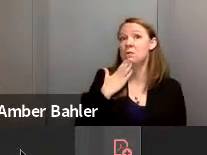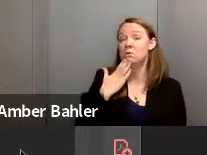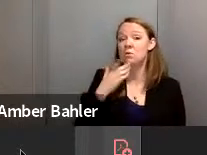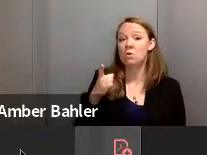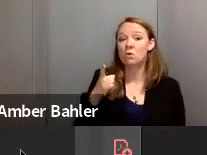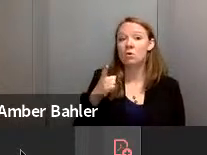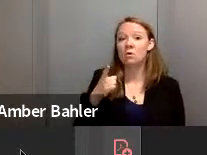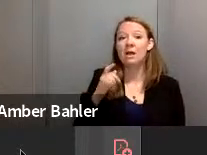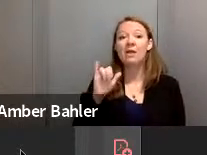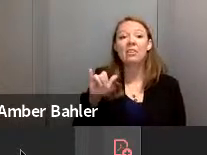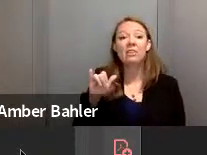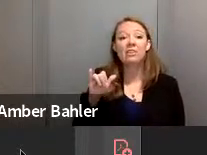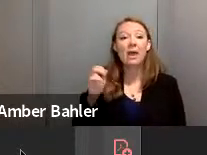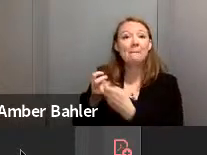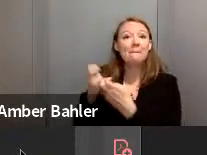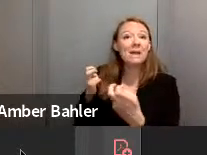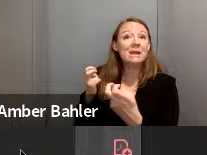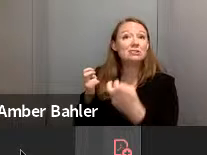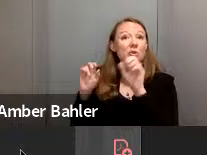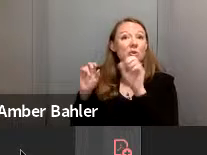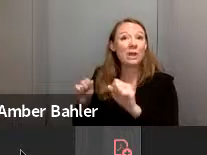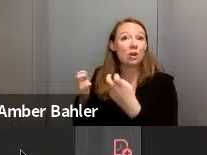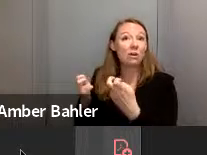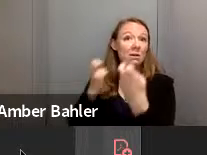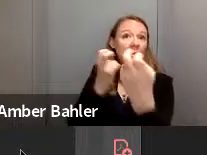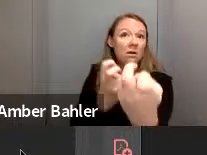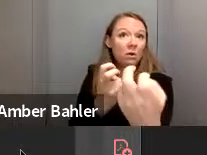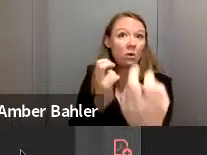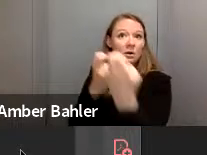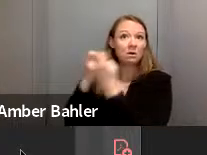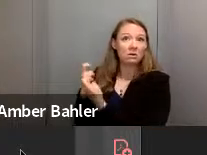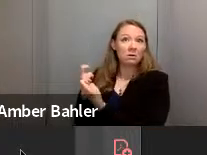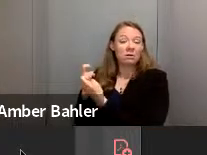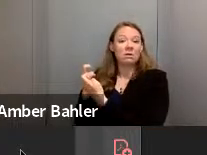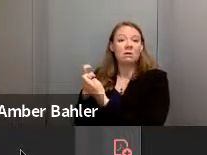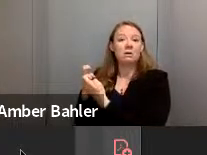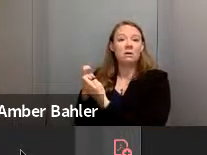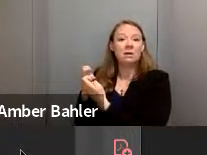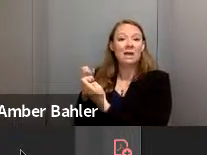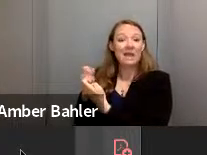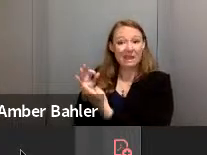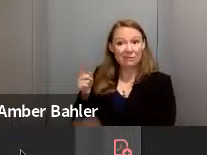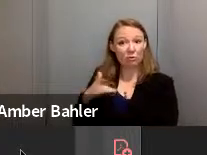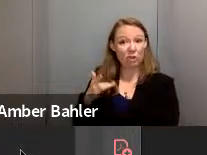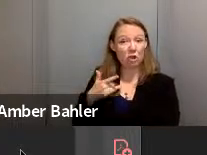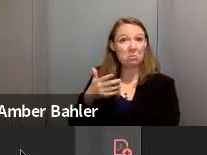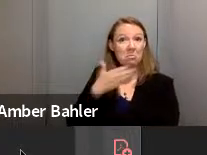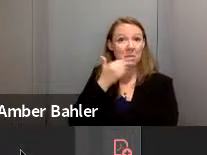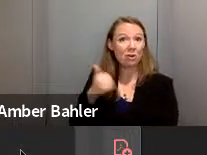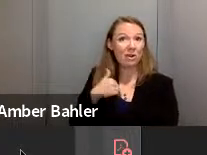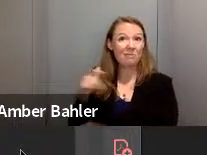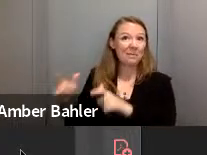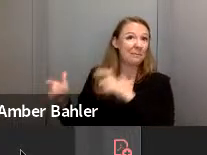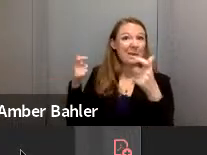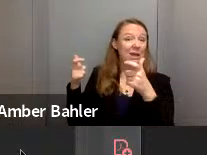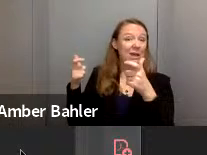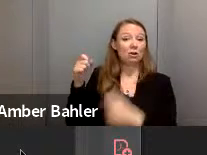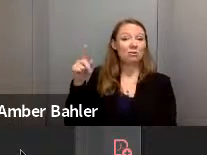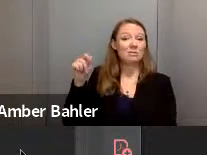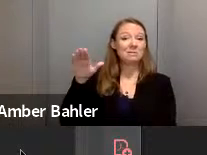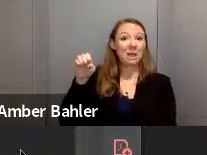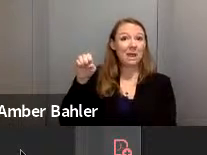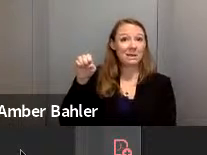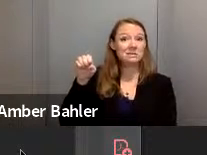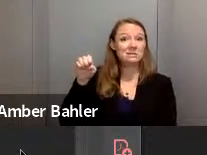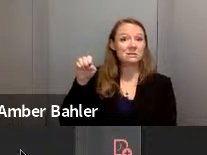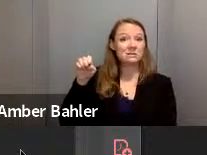move the bench around. And if you think that it would much be much better to just have a larger space over in the region where